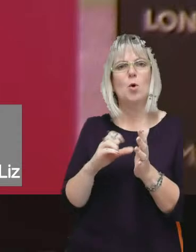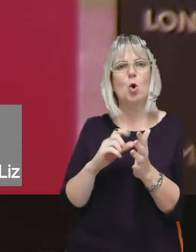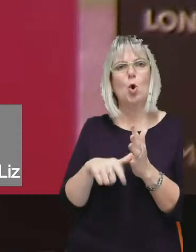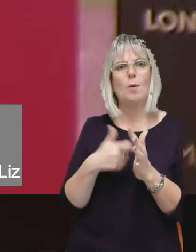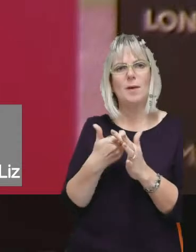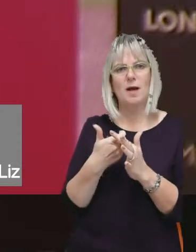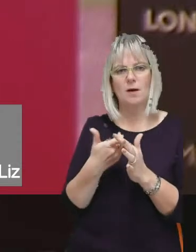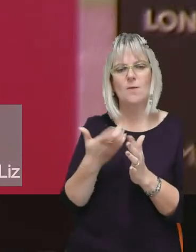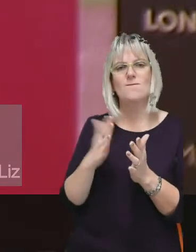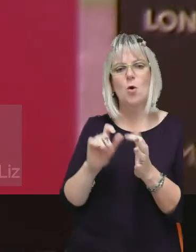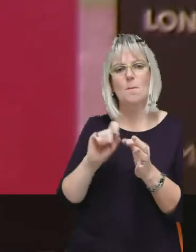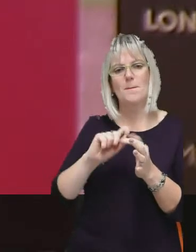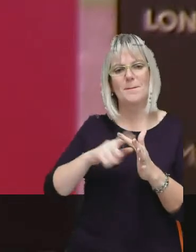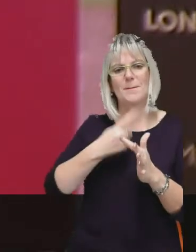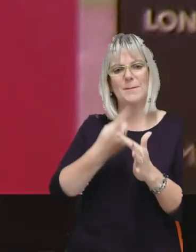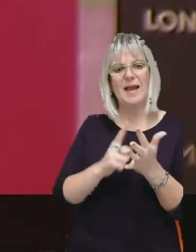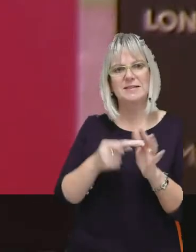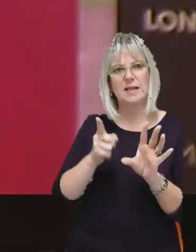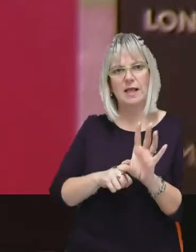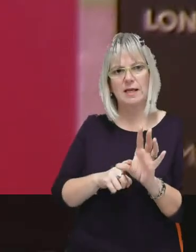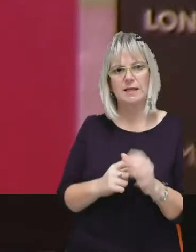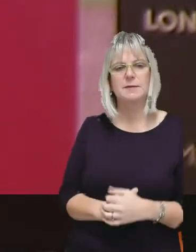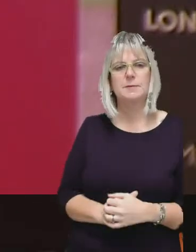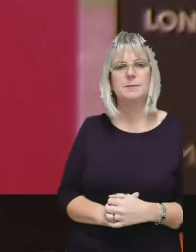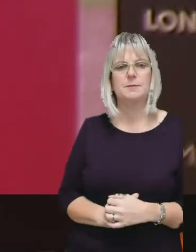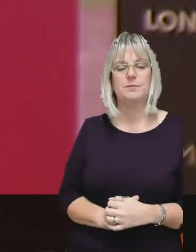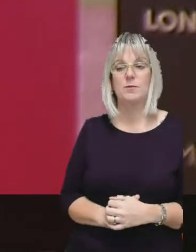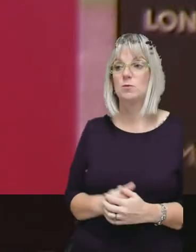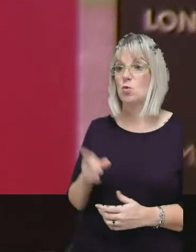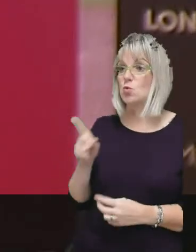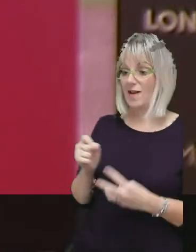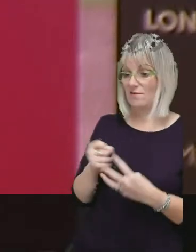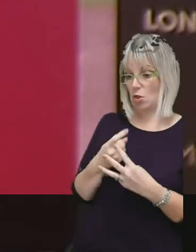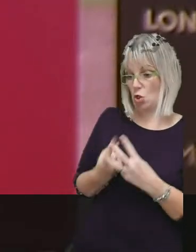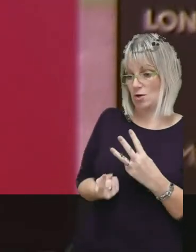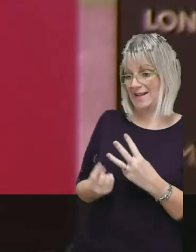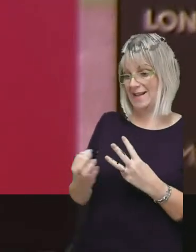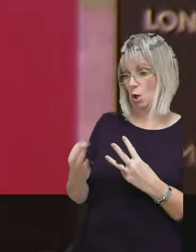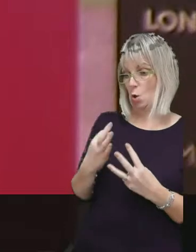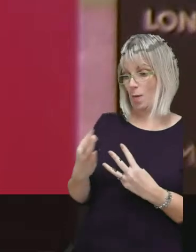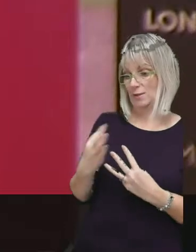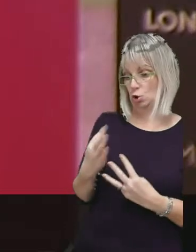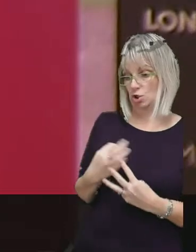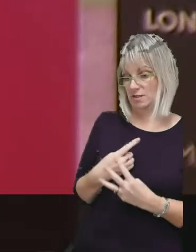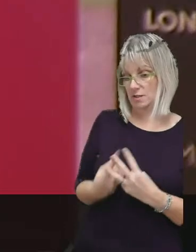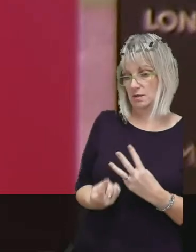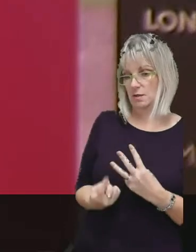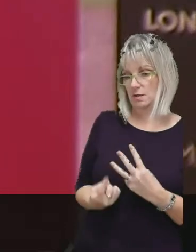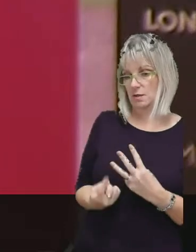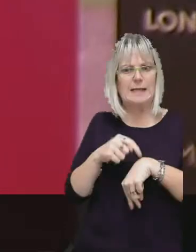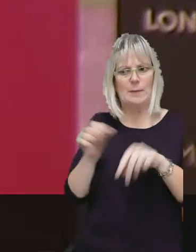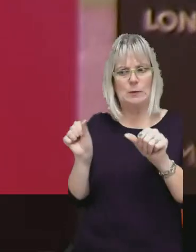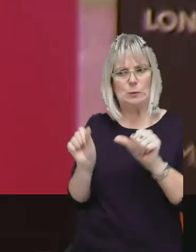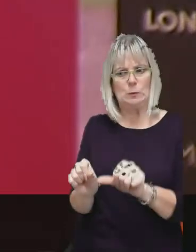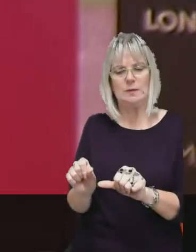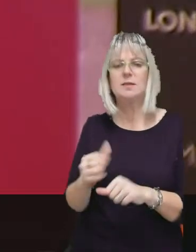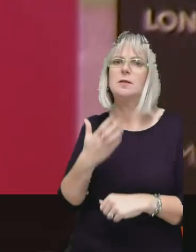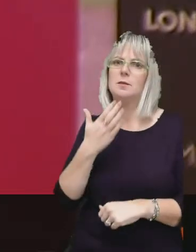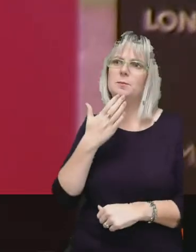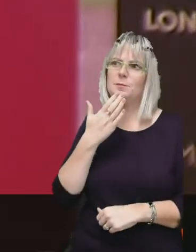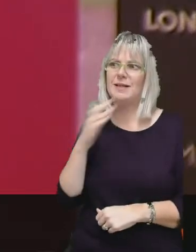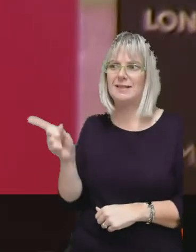Bexley. Mr. Mayor, we got three questions. We got very limited time left. So can you please go ahead